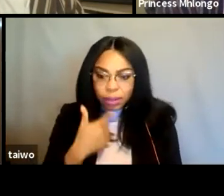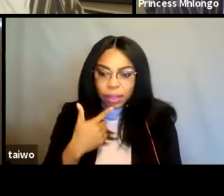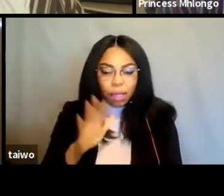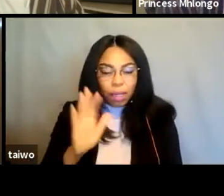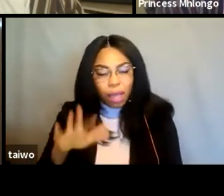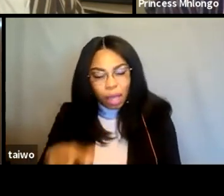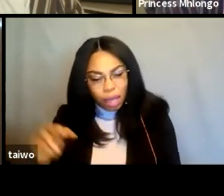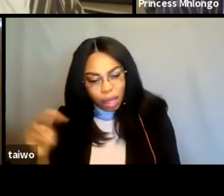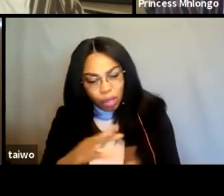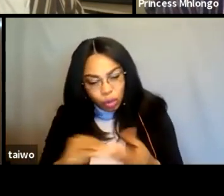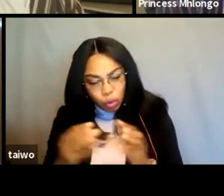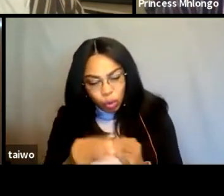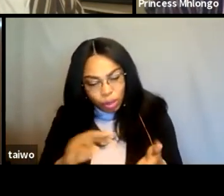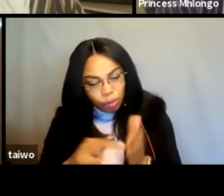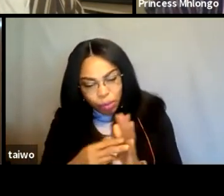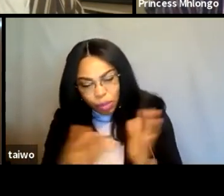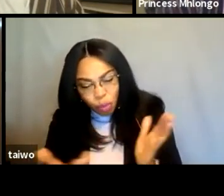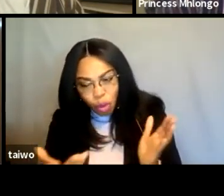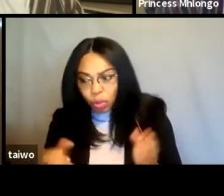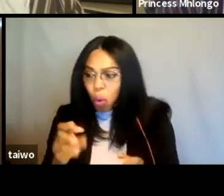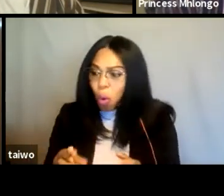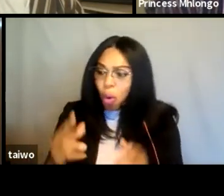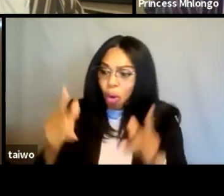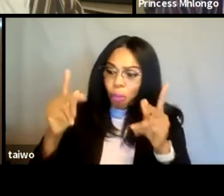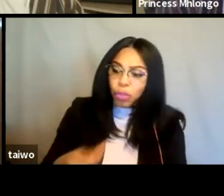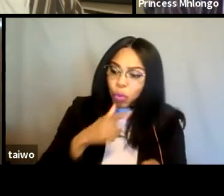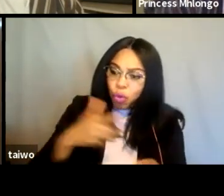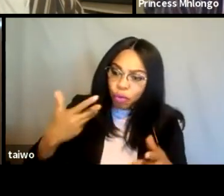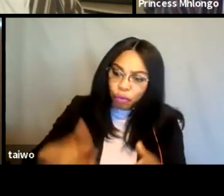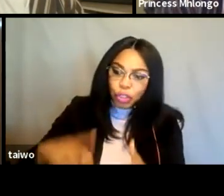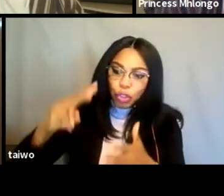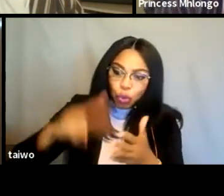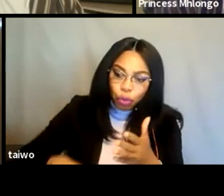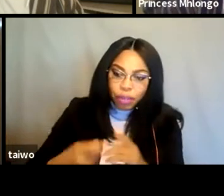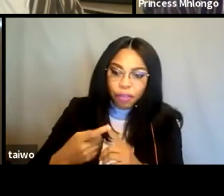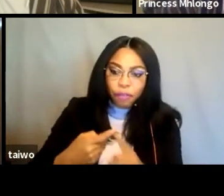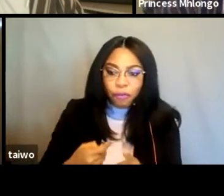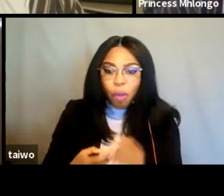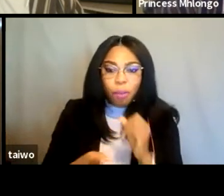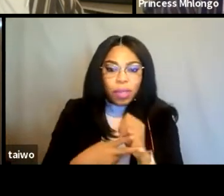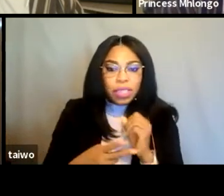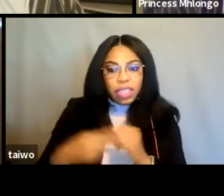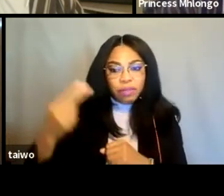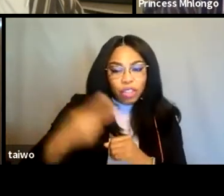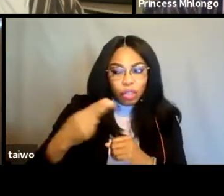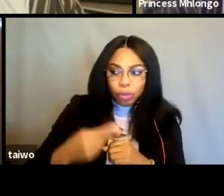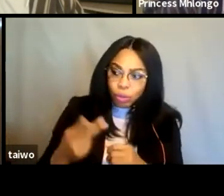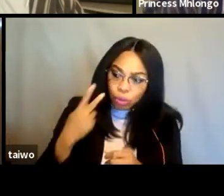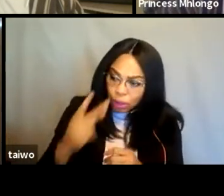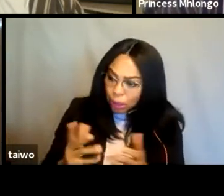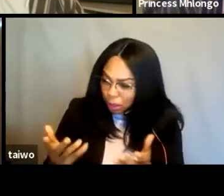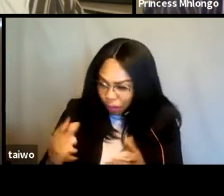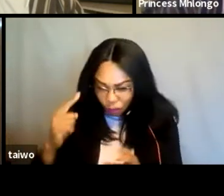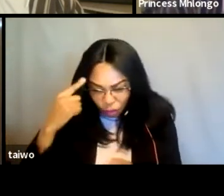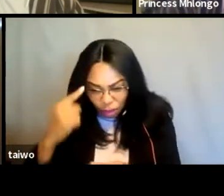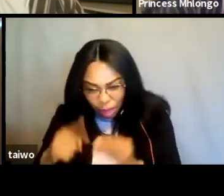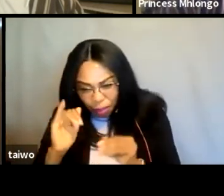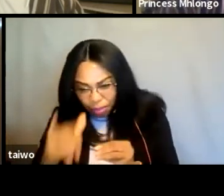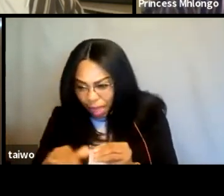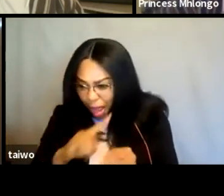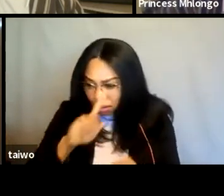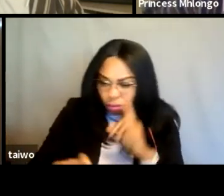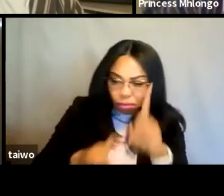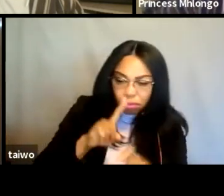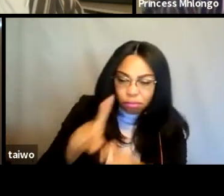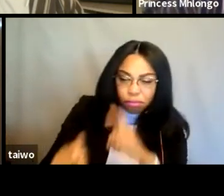this story, what does it mean? Or somebody that has read something from archive of history to say, have you considered this? Asking questions.